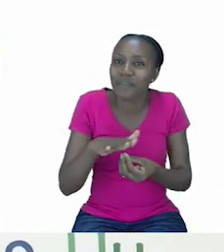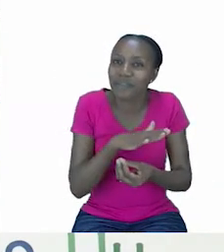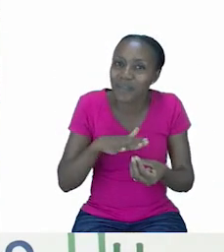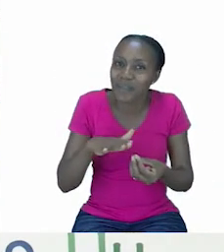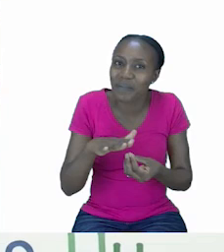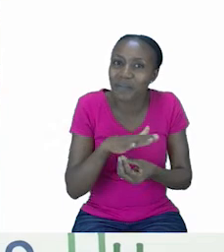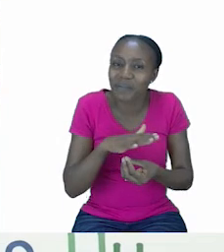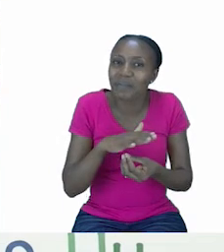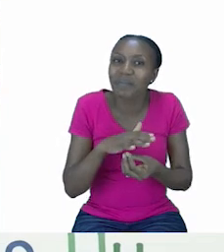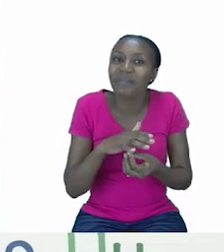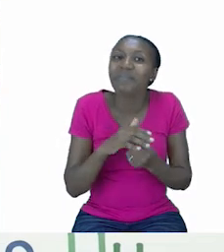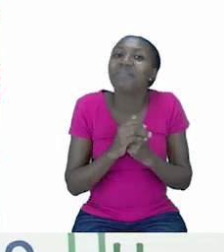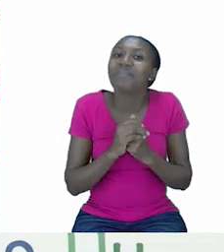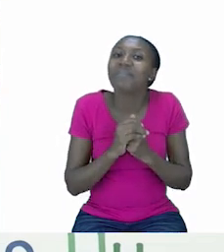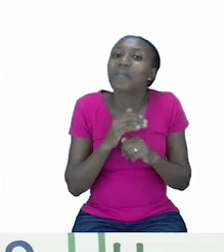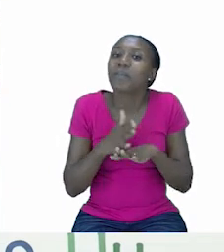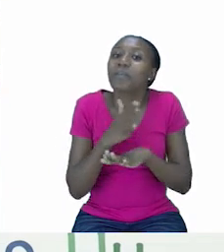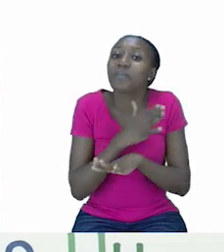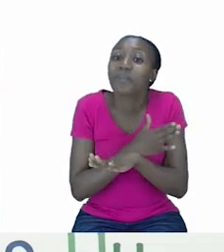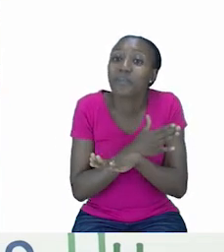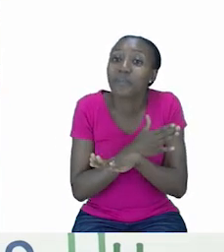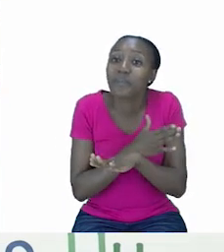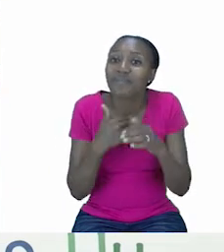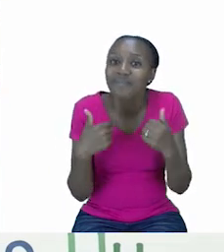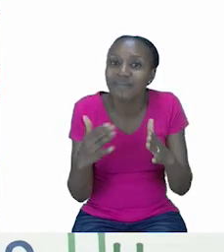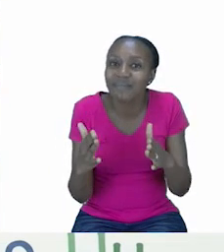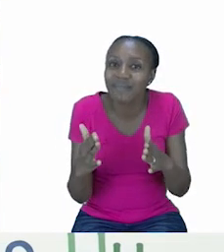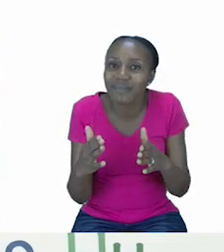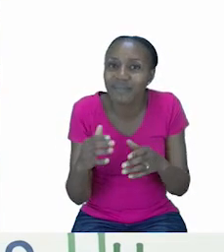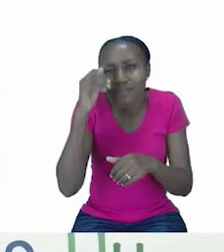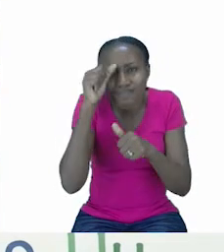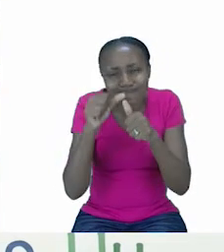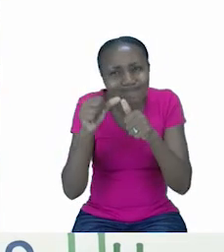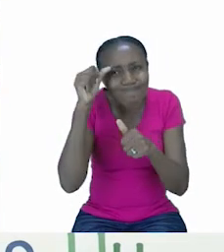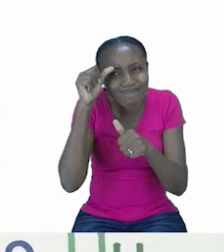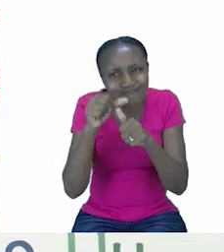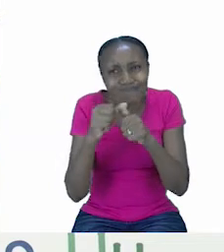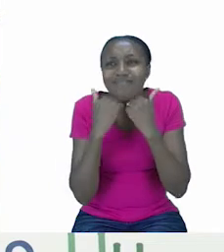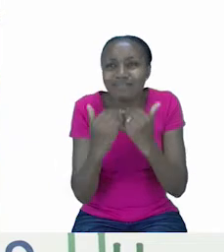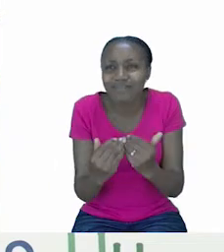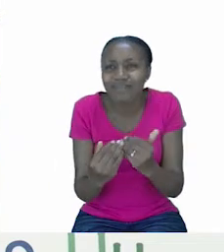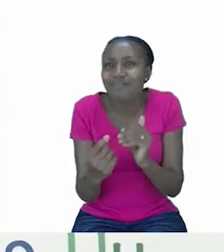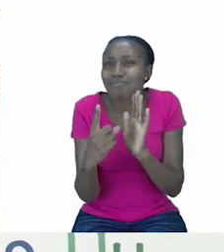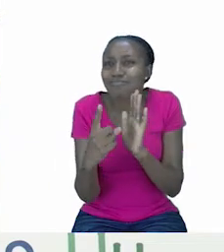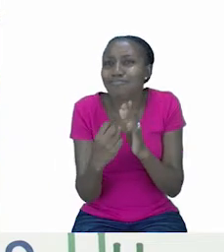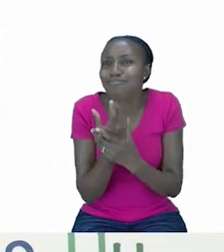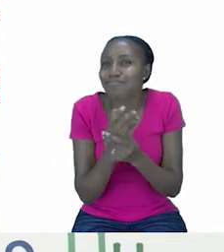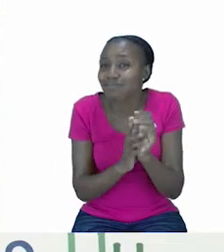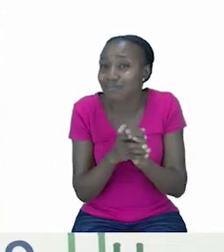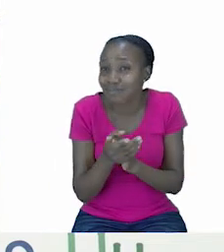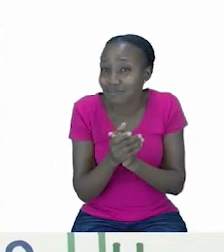family. And before we start our lesson, it's very important for us to sanitize. Do you